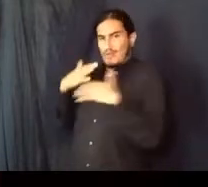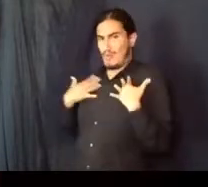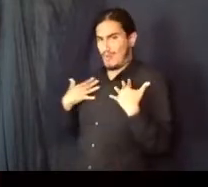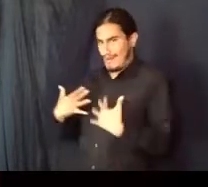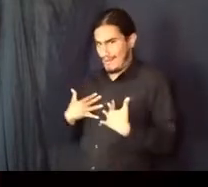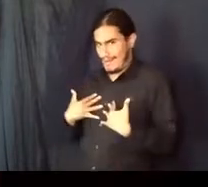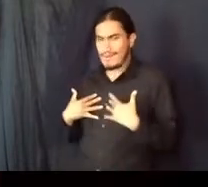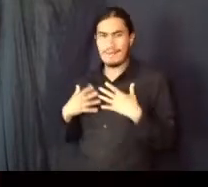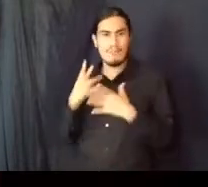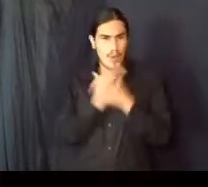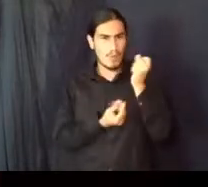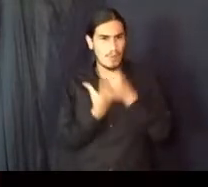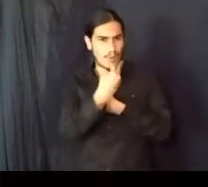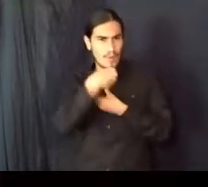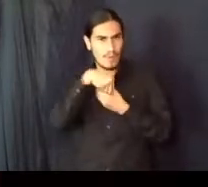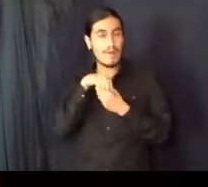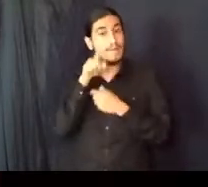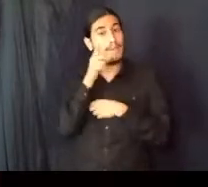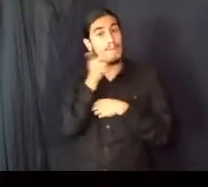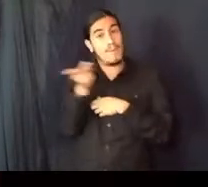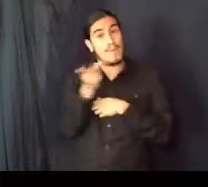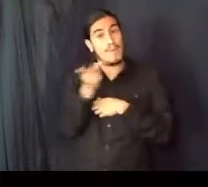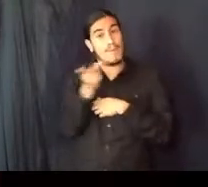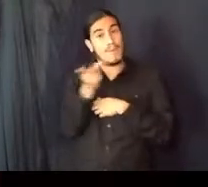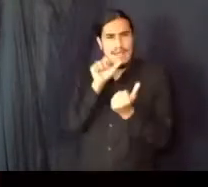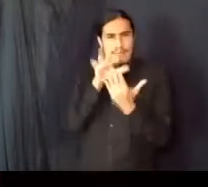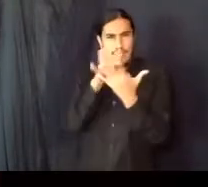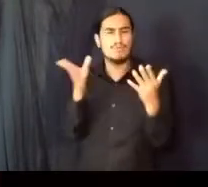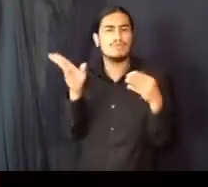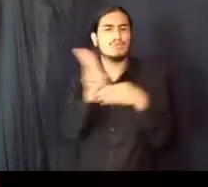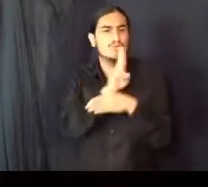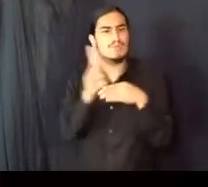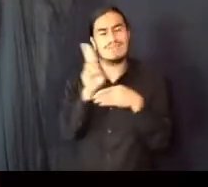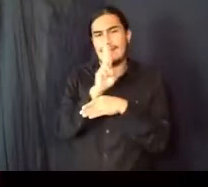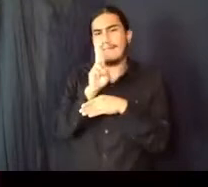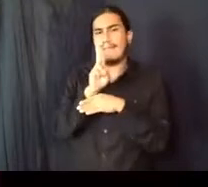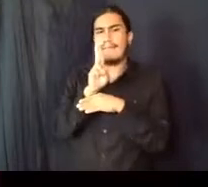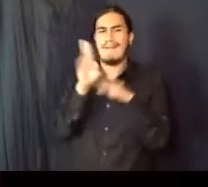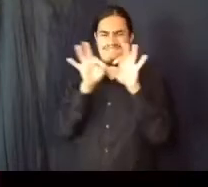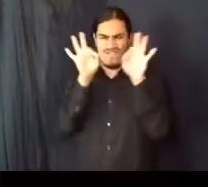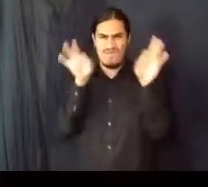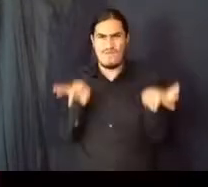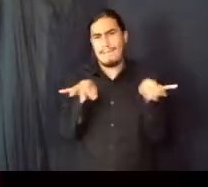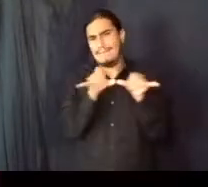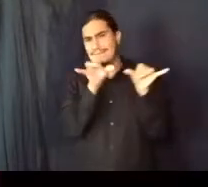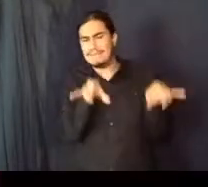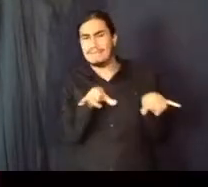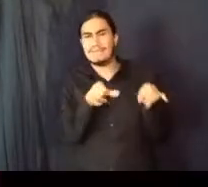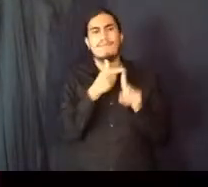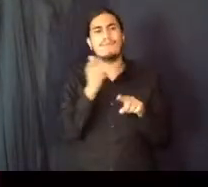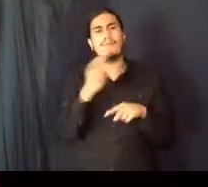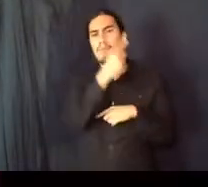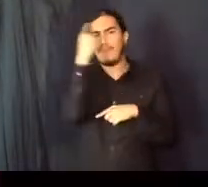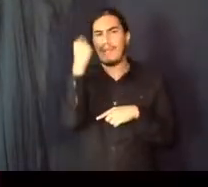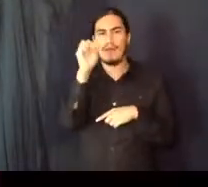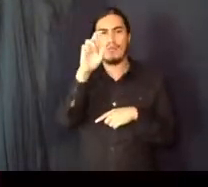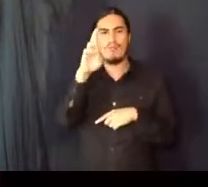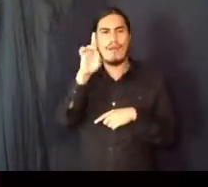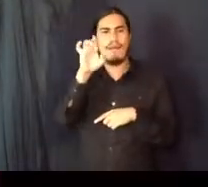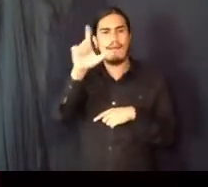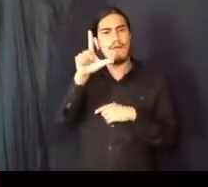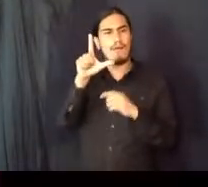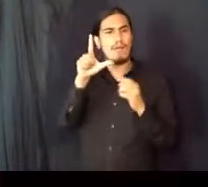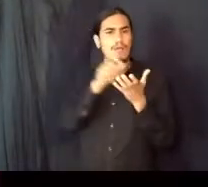these experiences through a Fanonian framework and follow, among many other, especially Black radical scholars, the crucial and